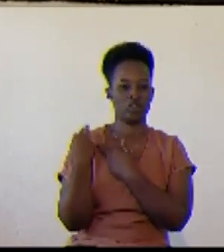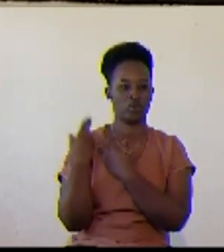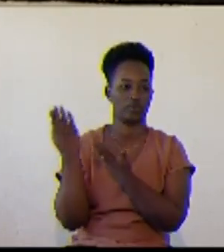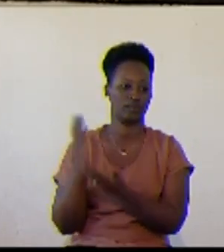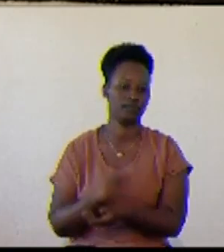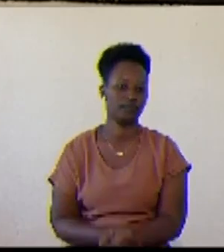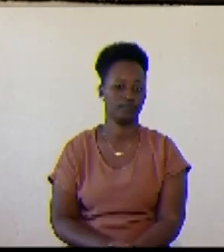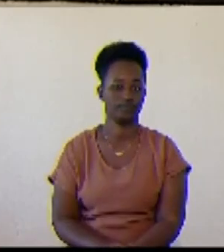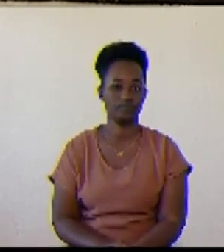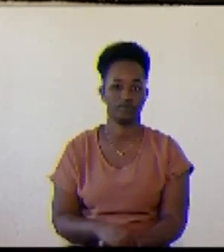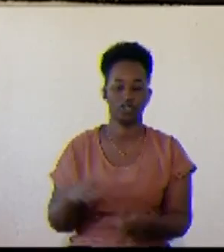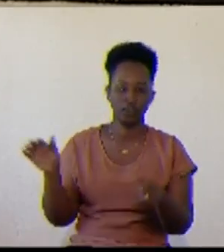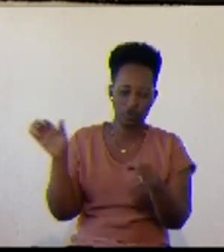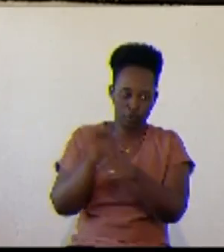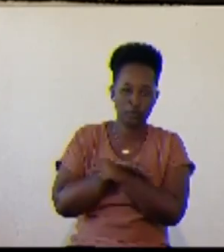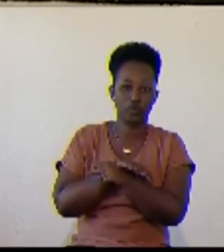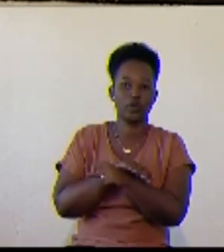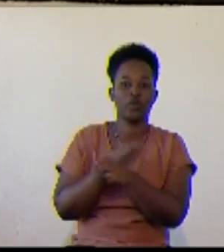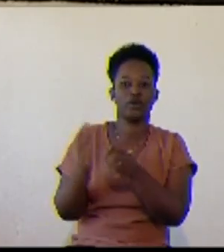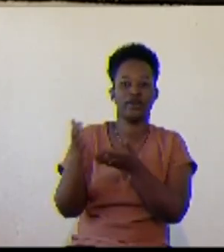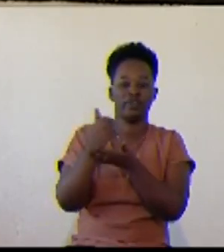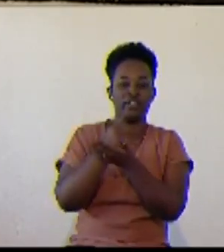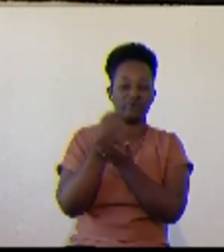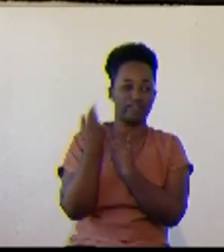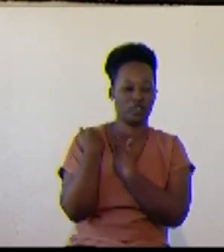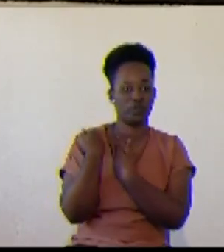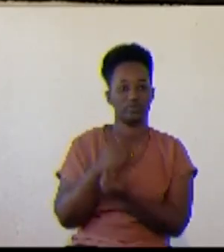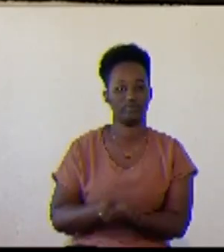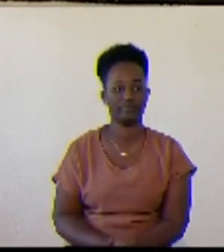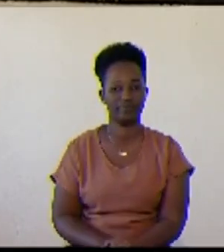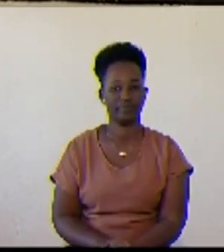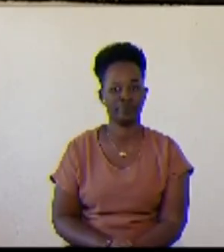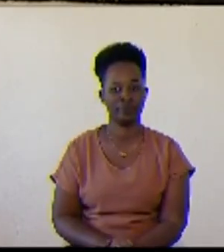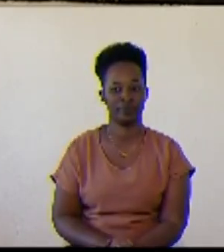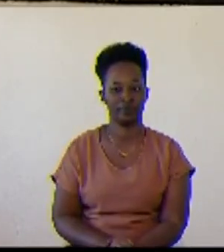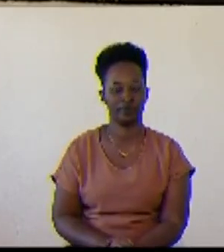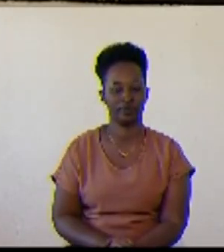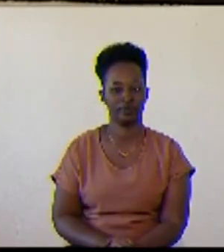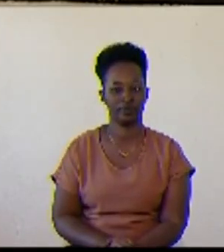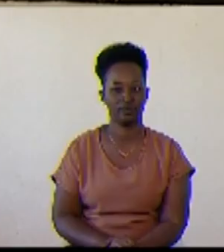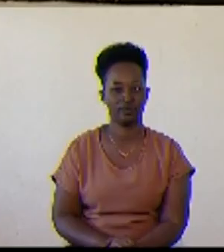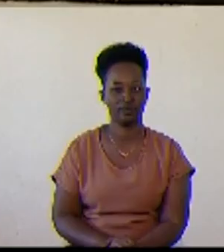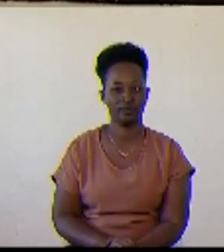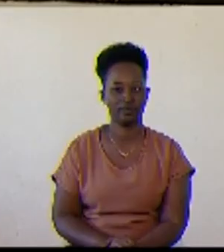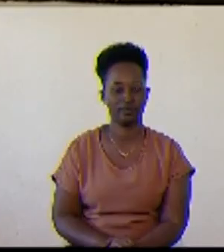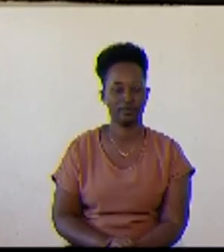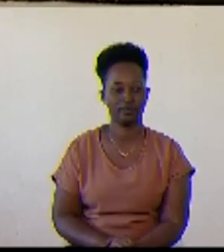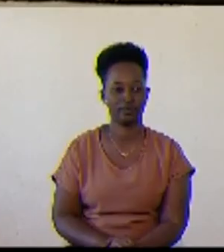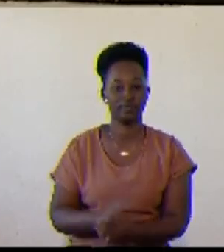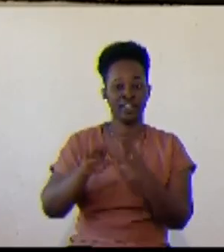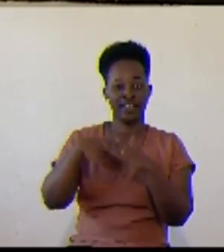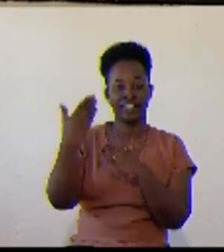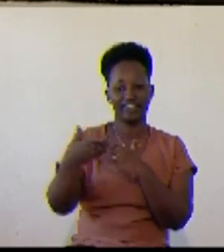function. Total revenue function. Total revenue function.